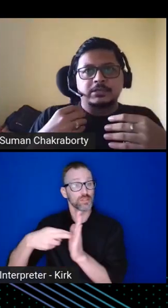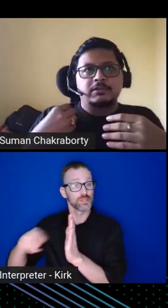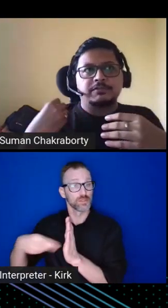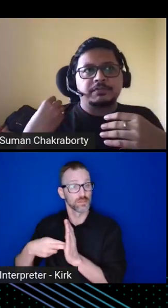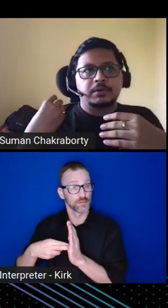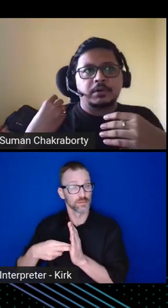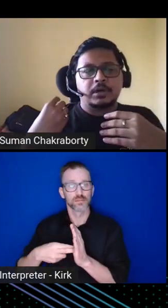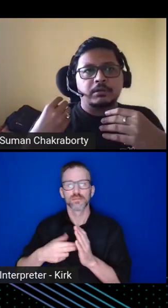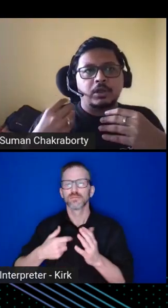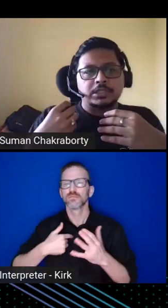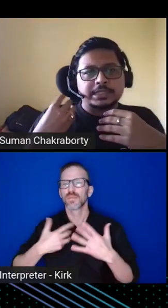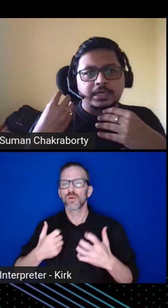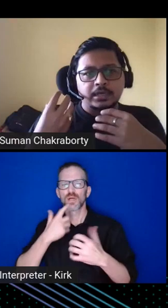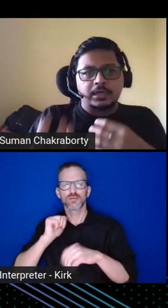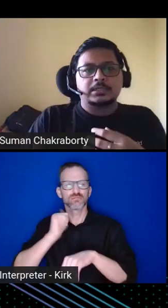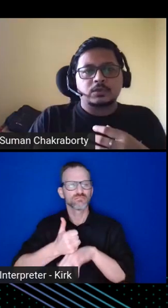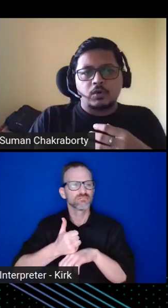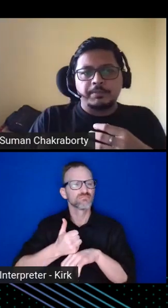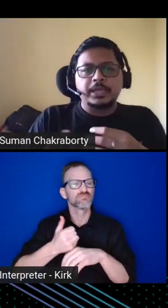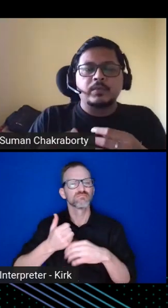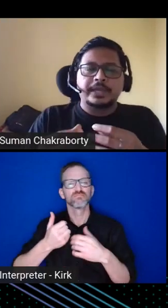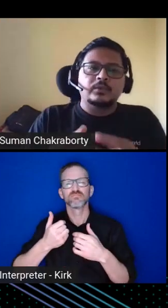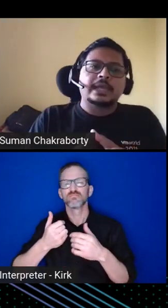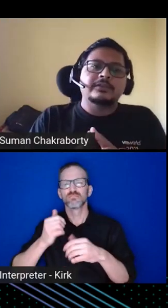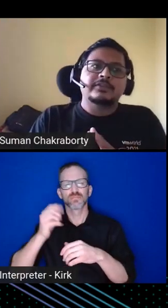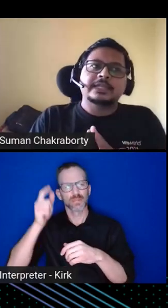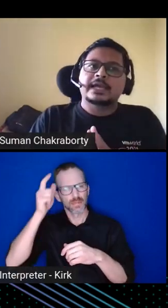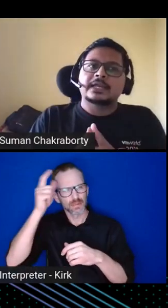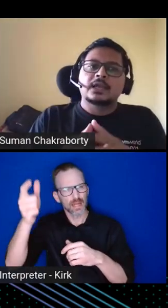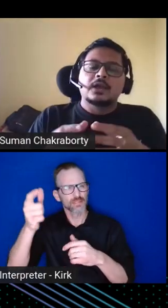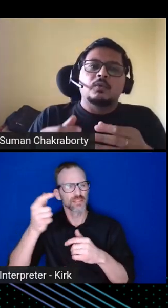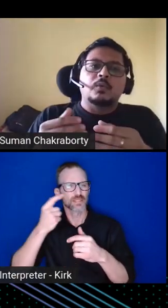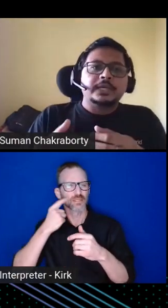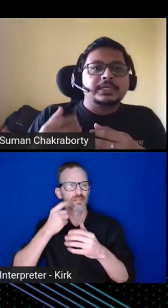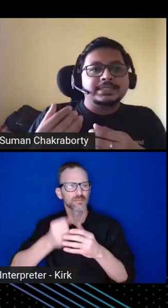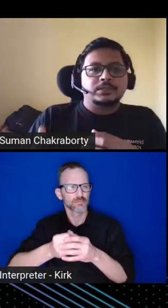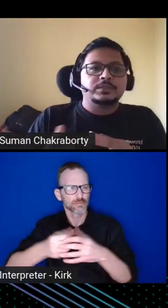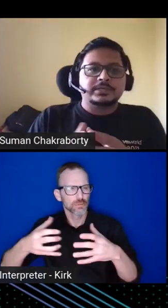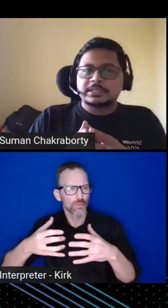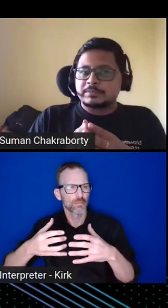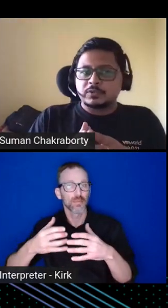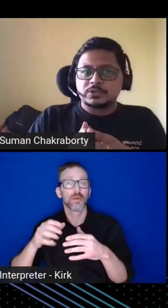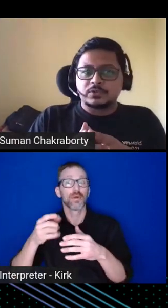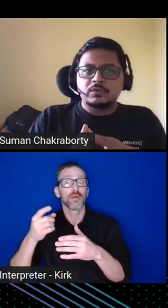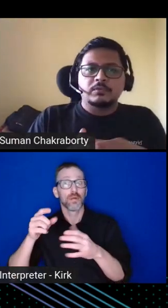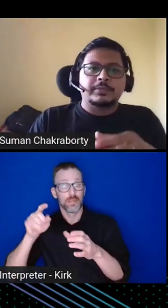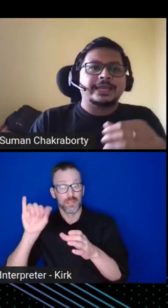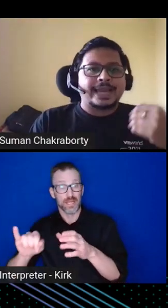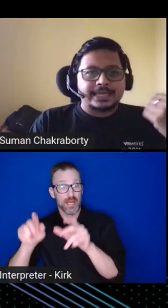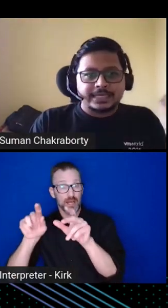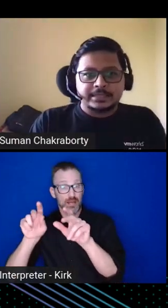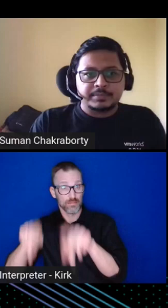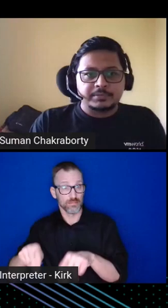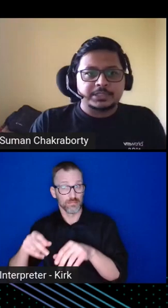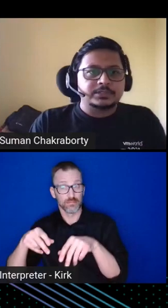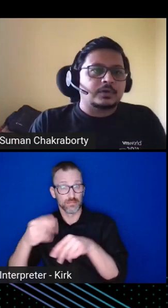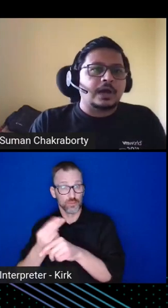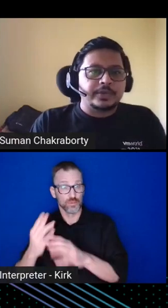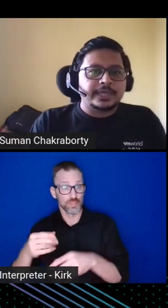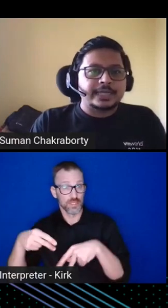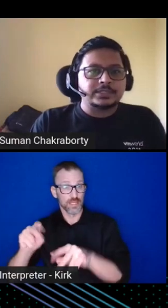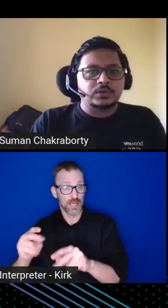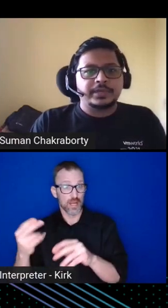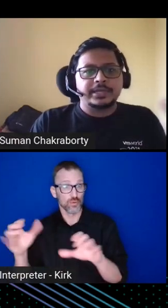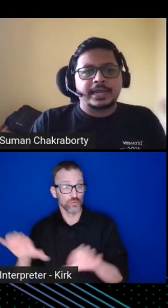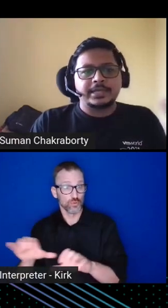set of logical scoping, where you can define that what this user is supposed to do by granting some permission. So how